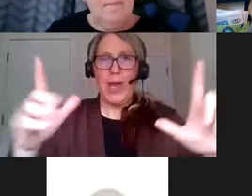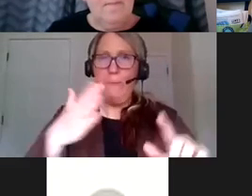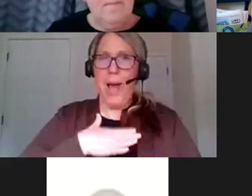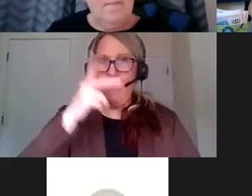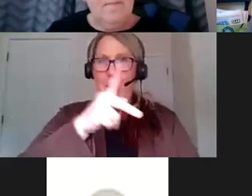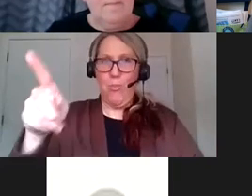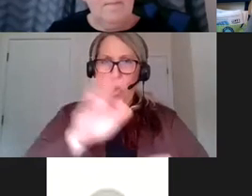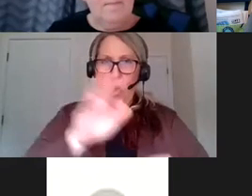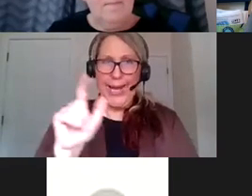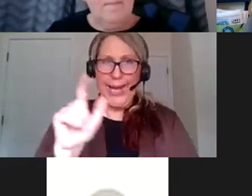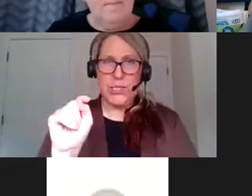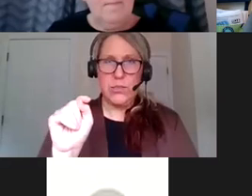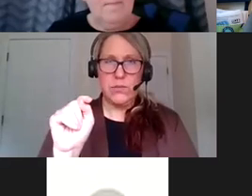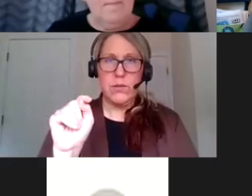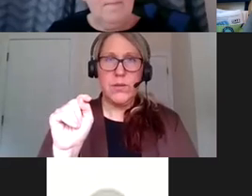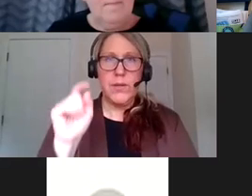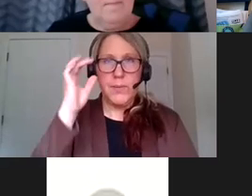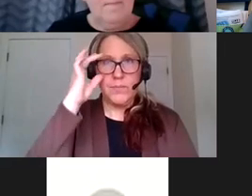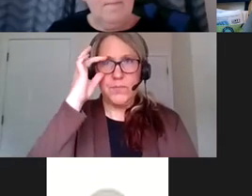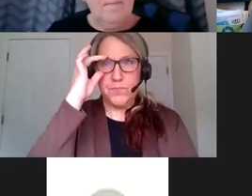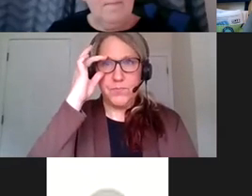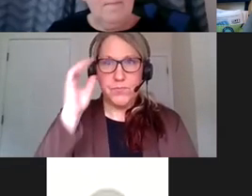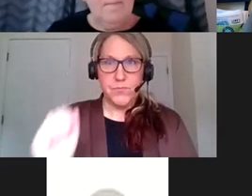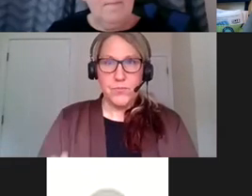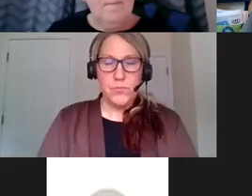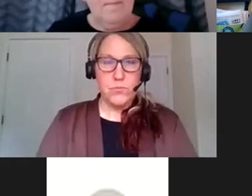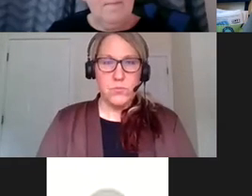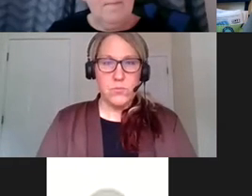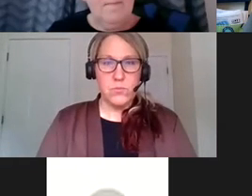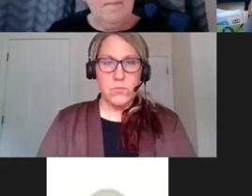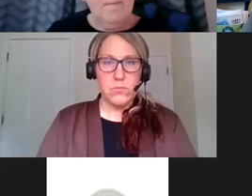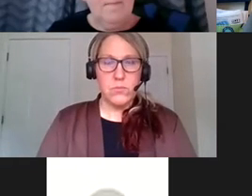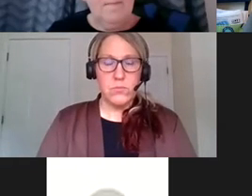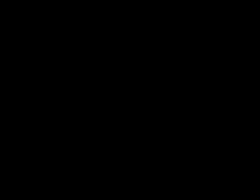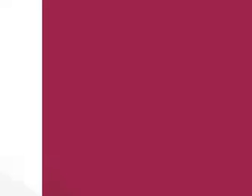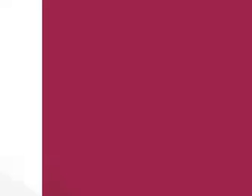1 second. Get back to you.